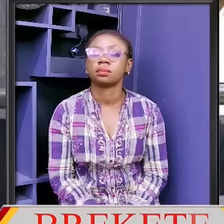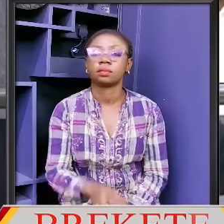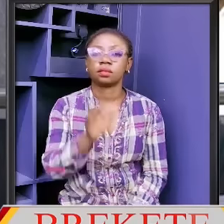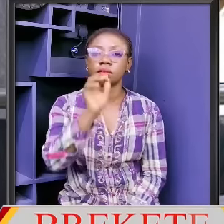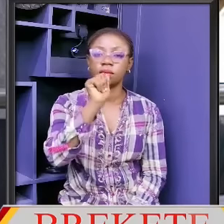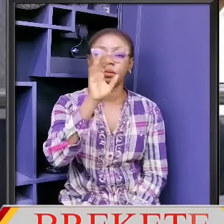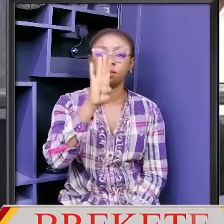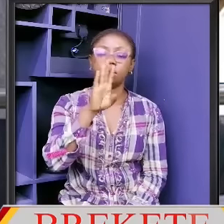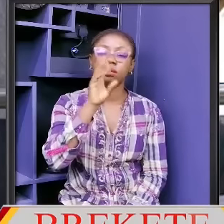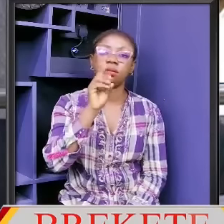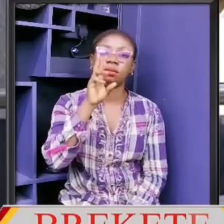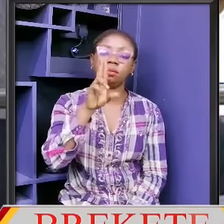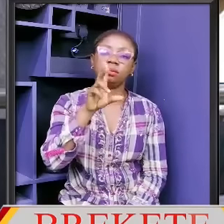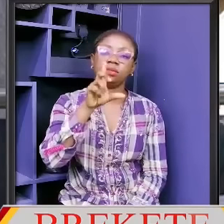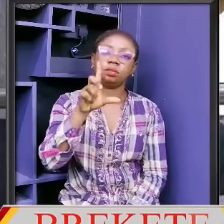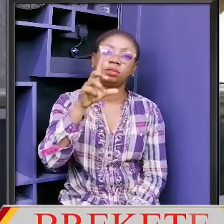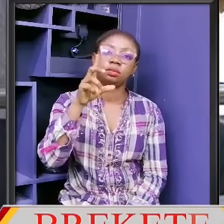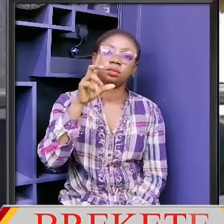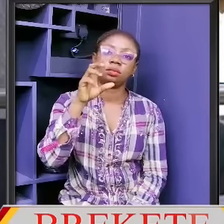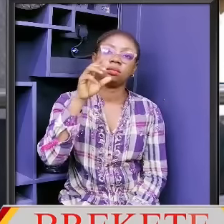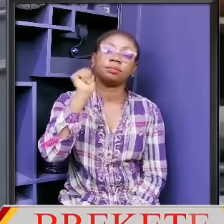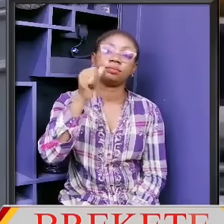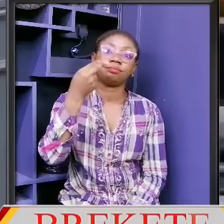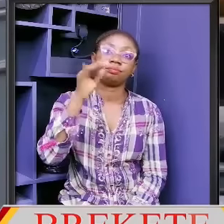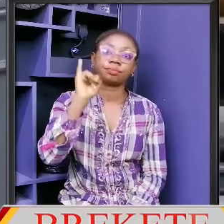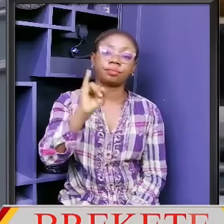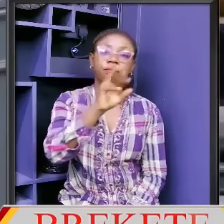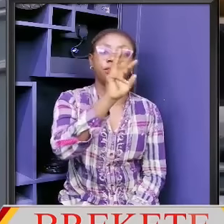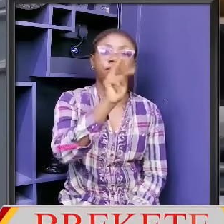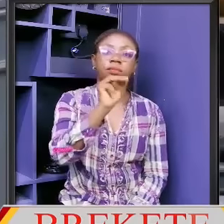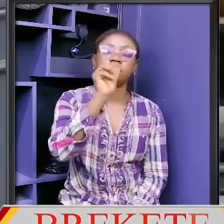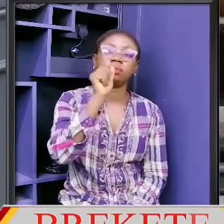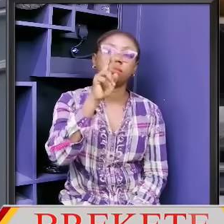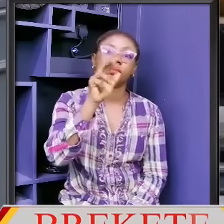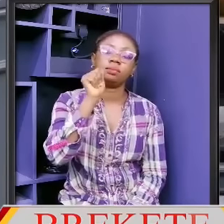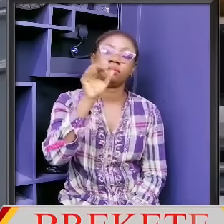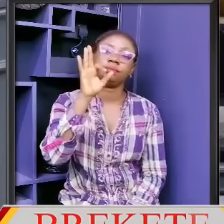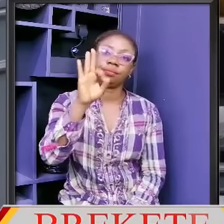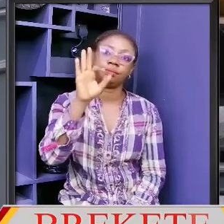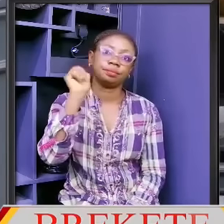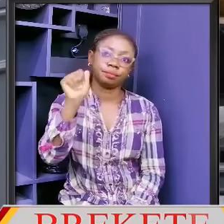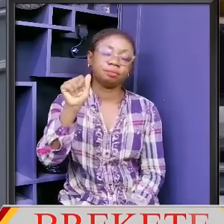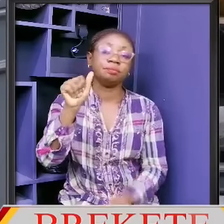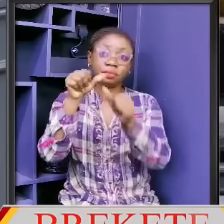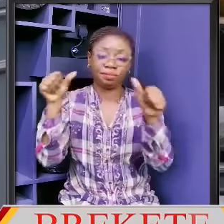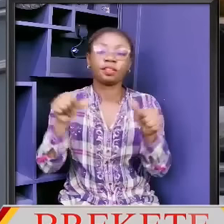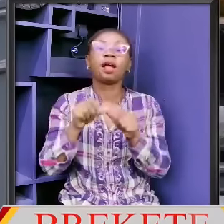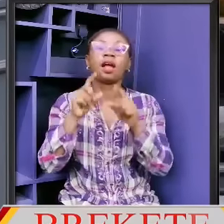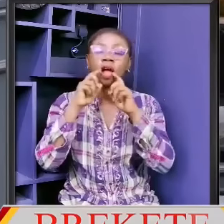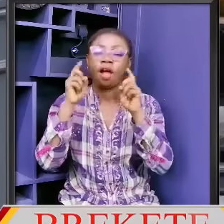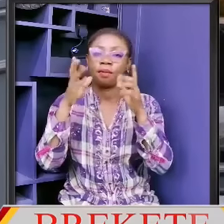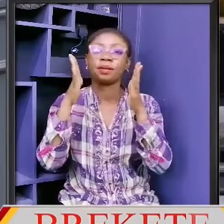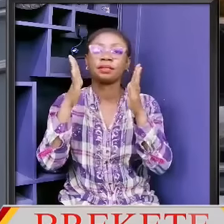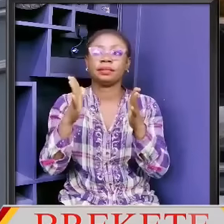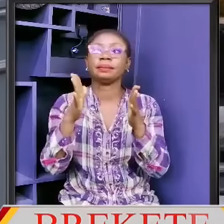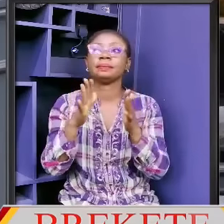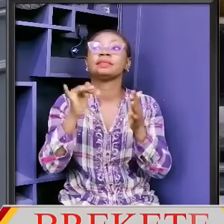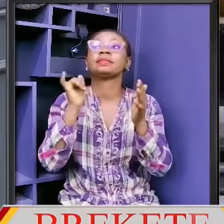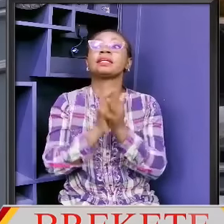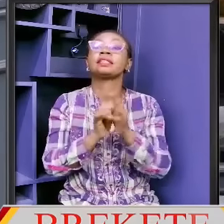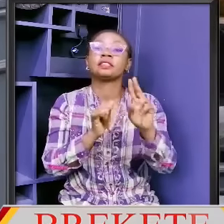Abdullahi Marafa, area commander Abdullahi Marafa. Let's appreciate him. That is second in command. What him be